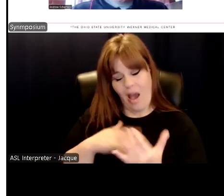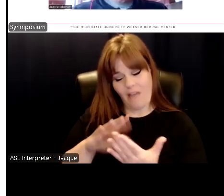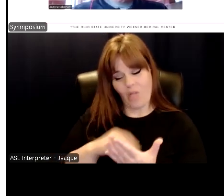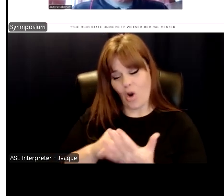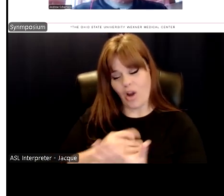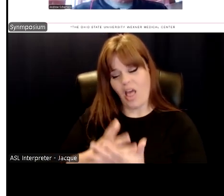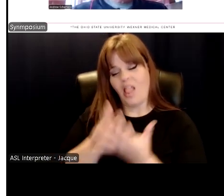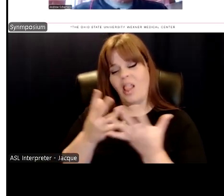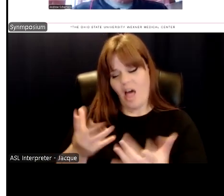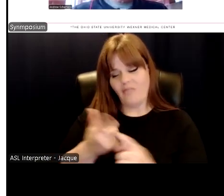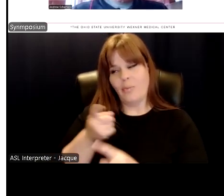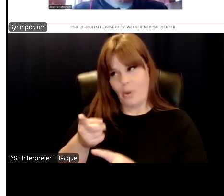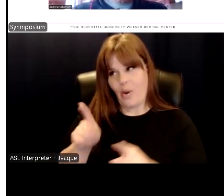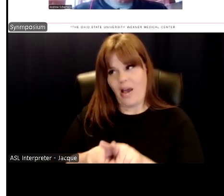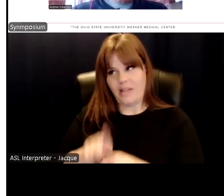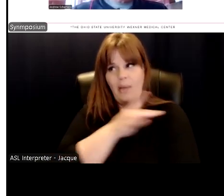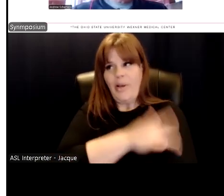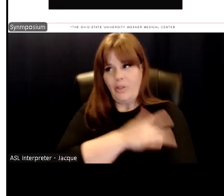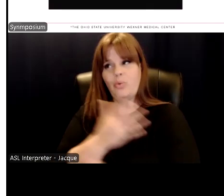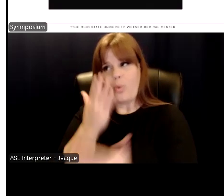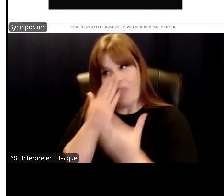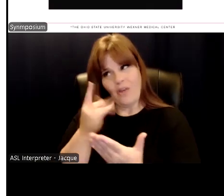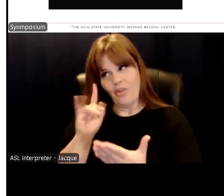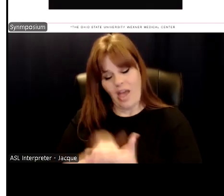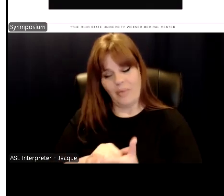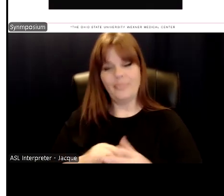lot from you as a patient, so I thank you for that.